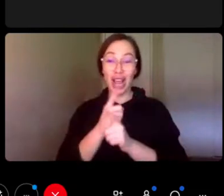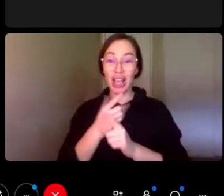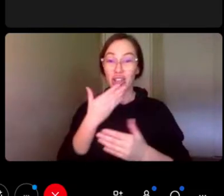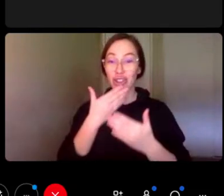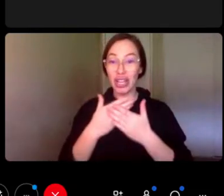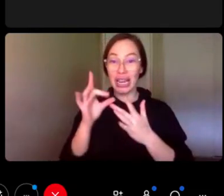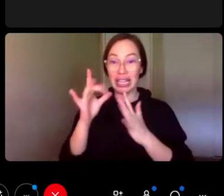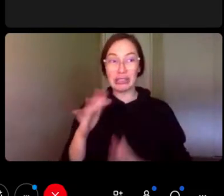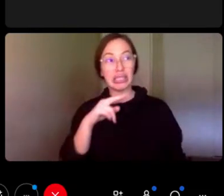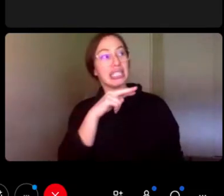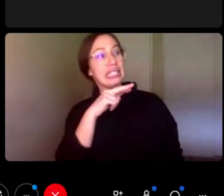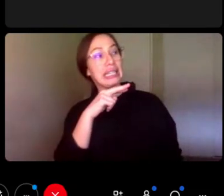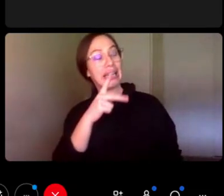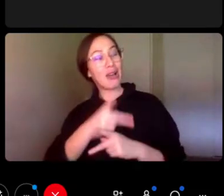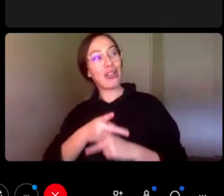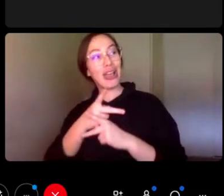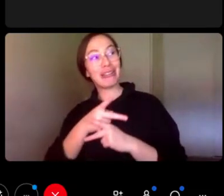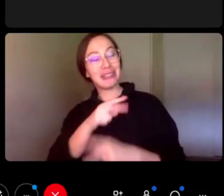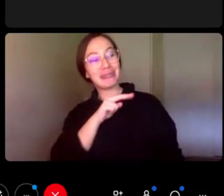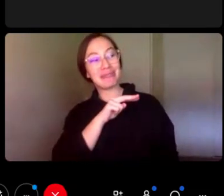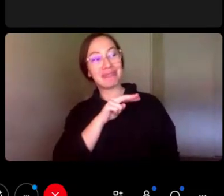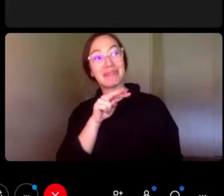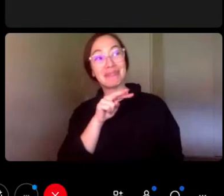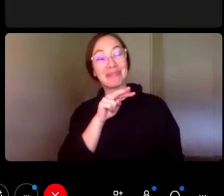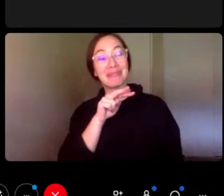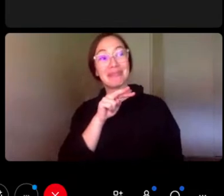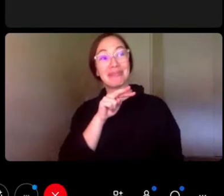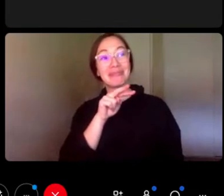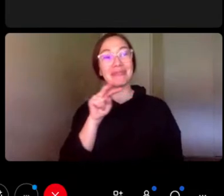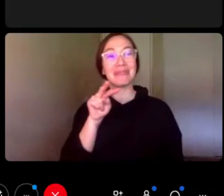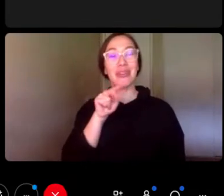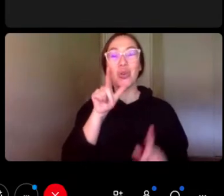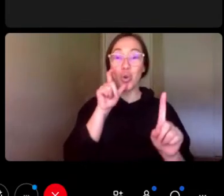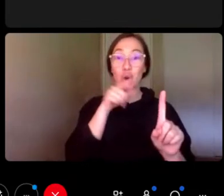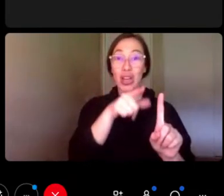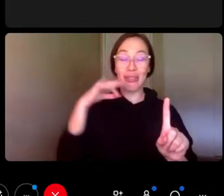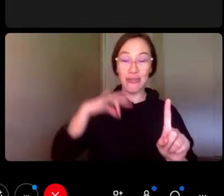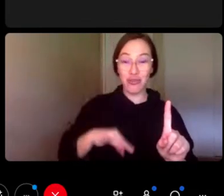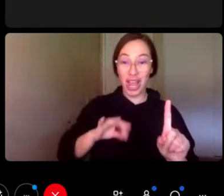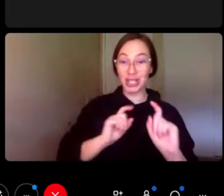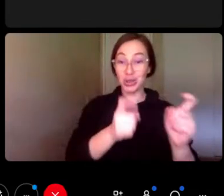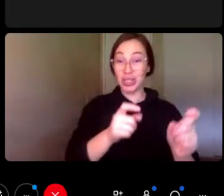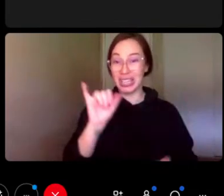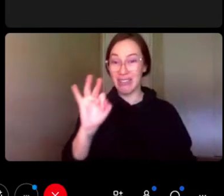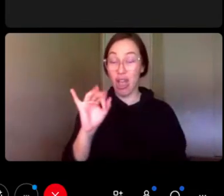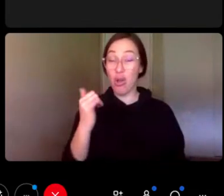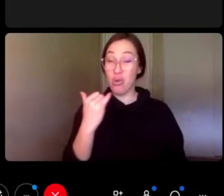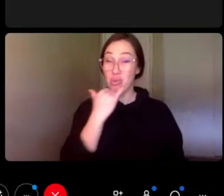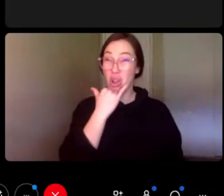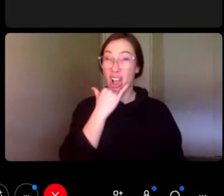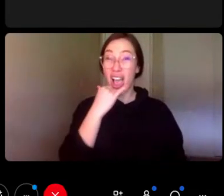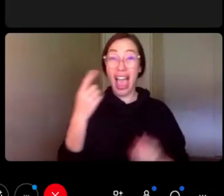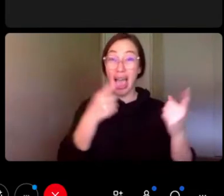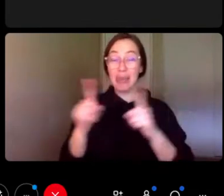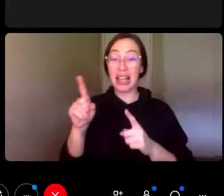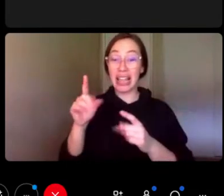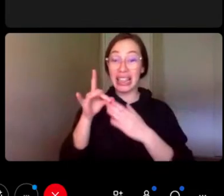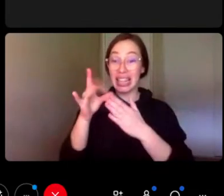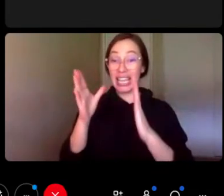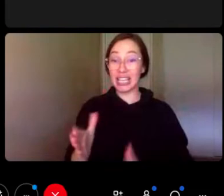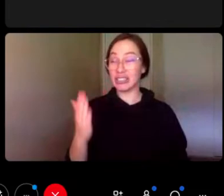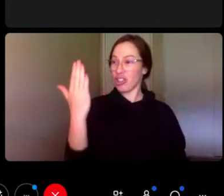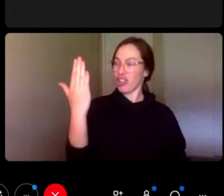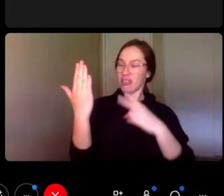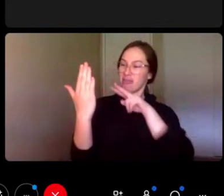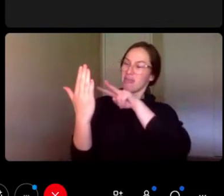out the window and they look at people to give credit to. When things go wrong, leaders look in the mirror and not out the window. And they